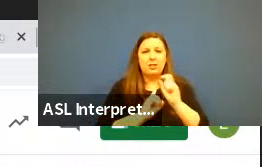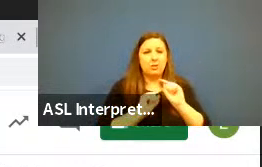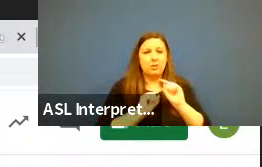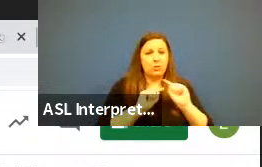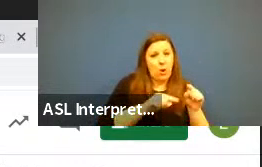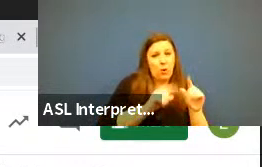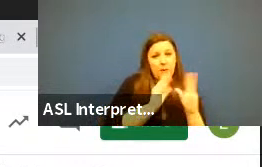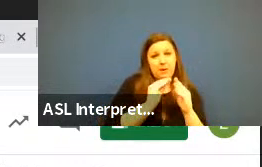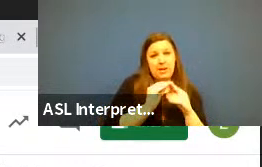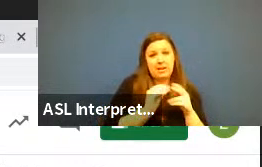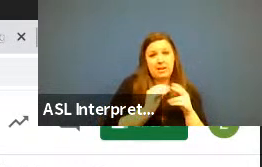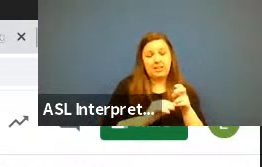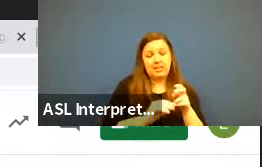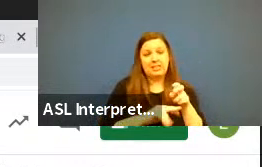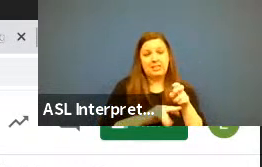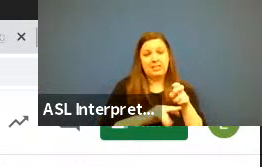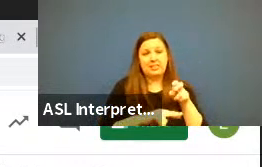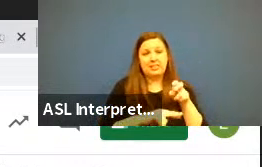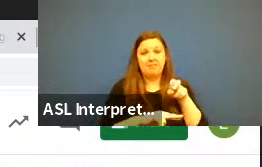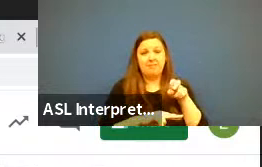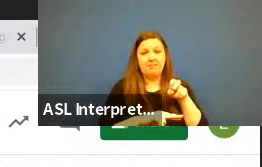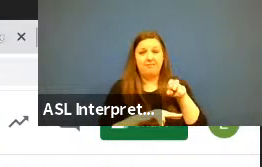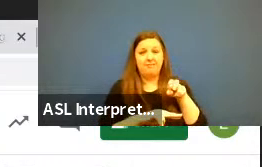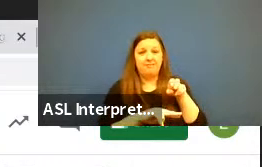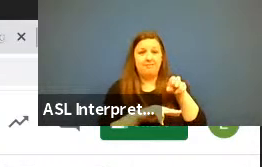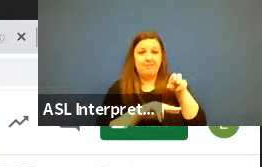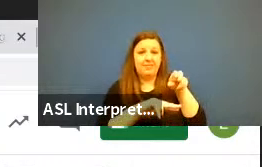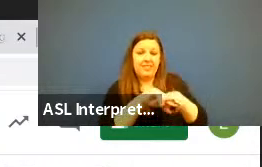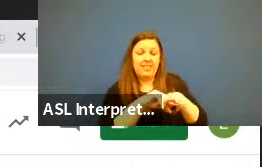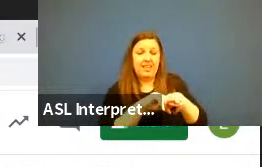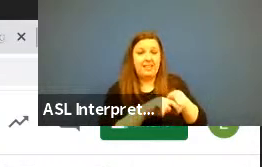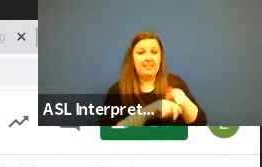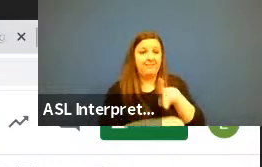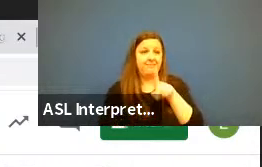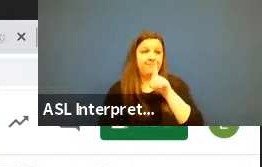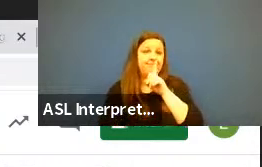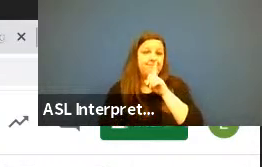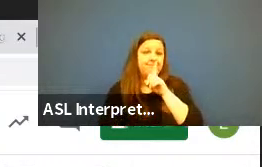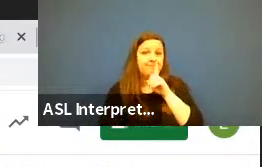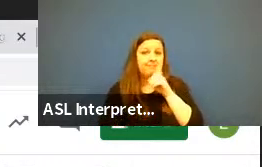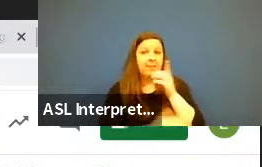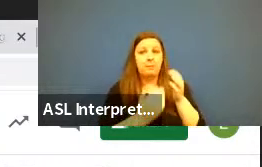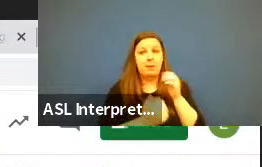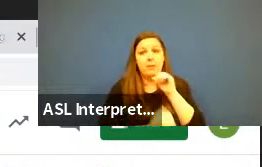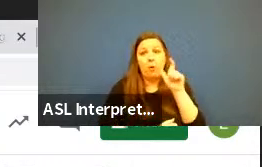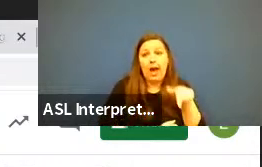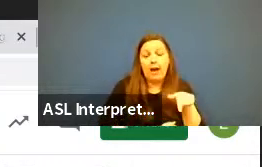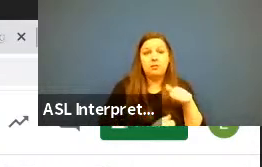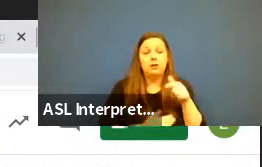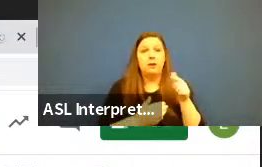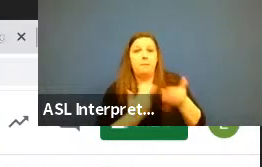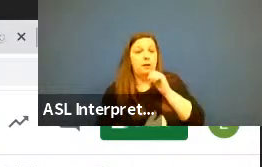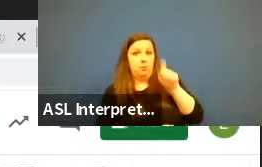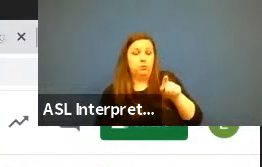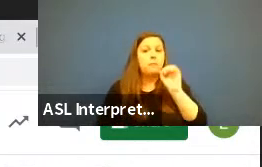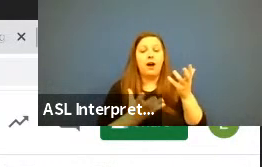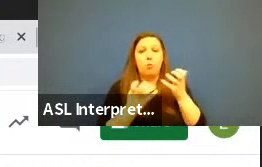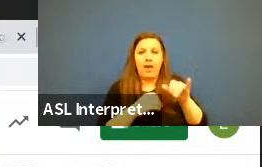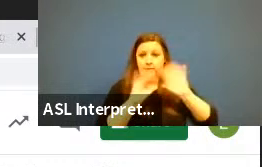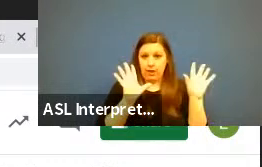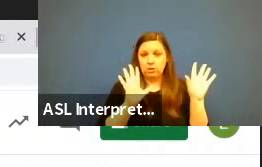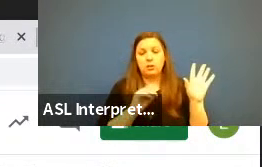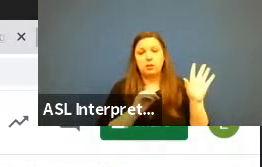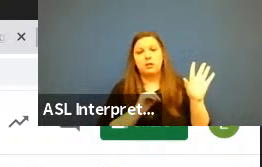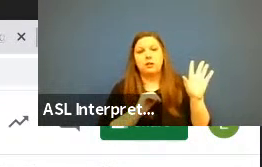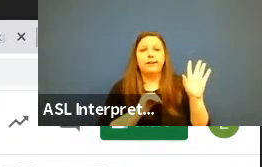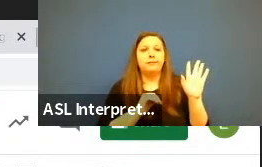have to say anything or shouldn't say anything, but if I want that clarification, I either we go into the full board meeting or the